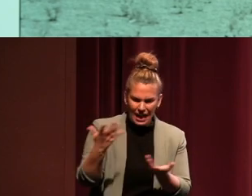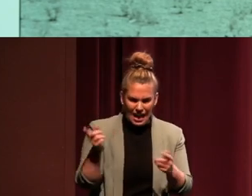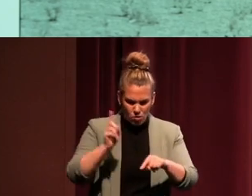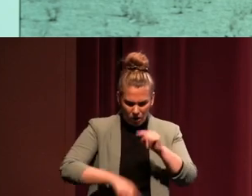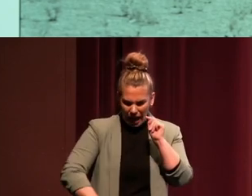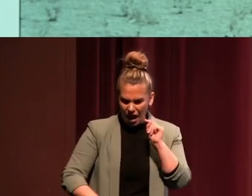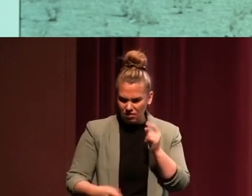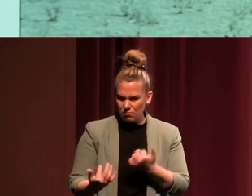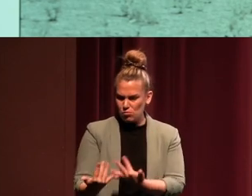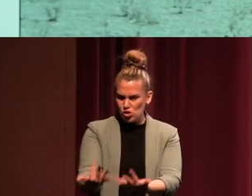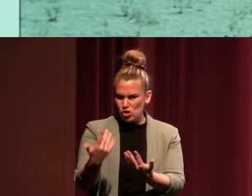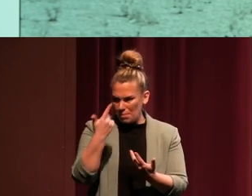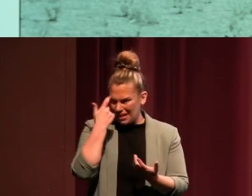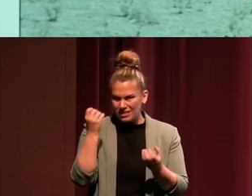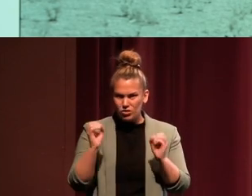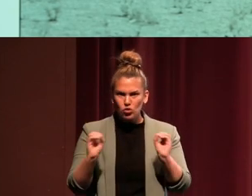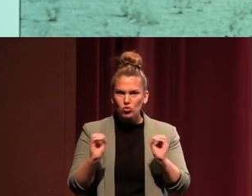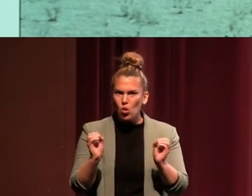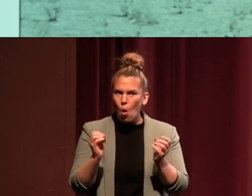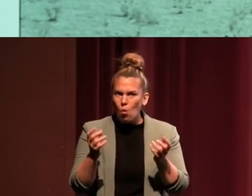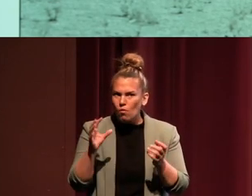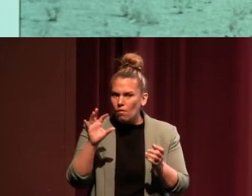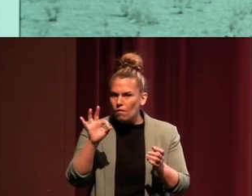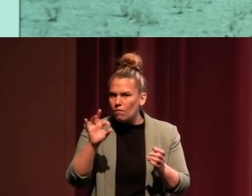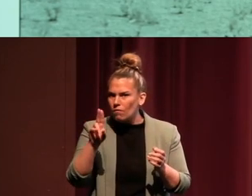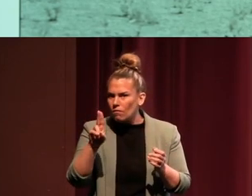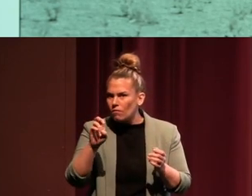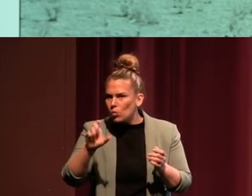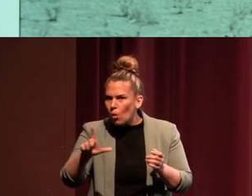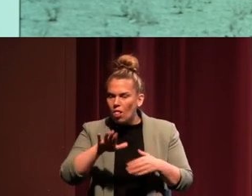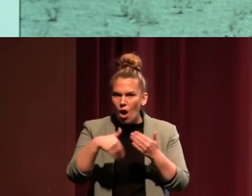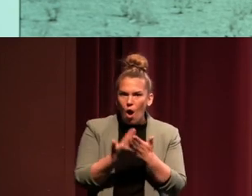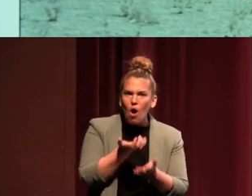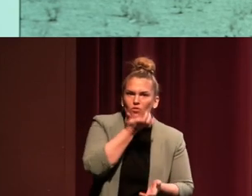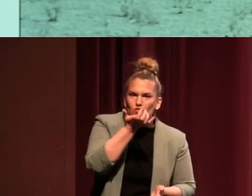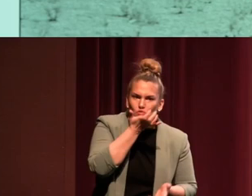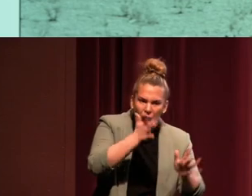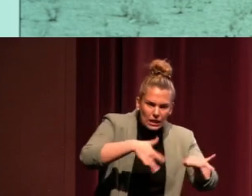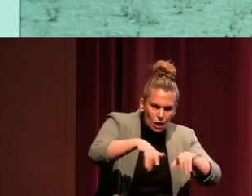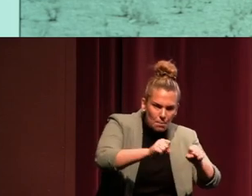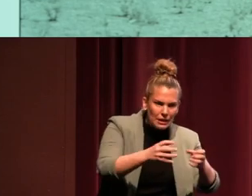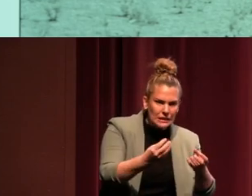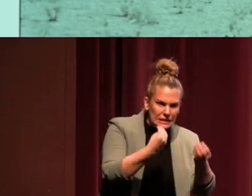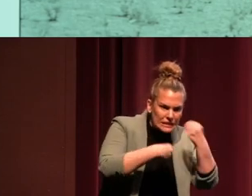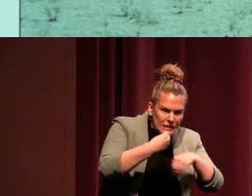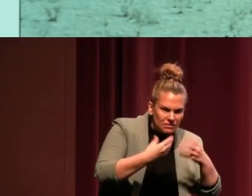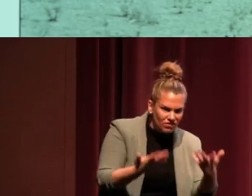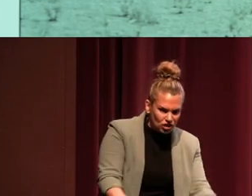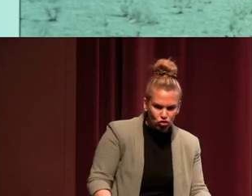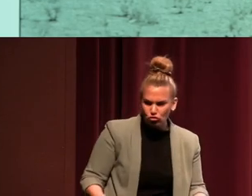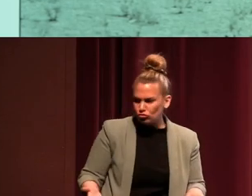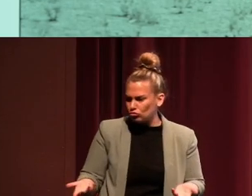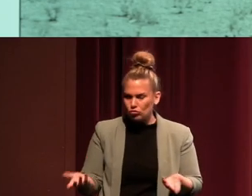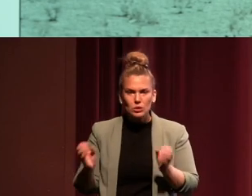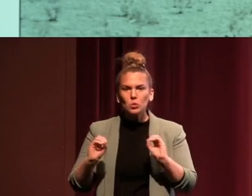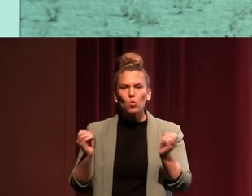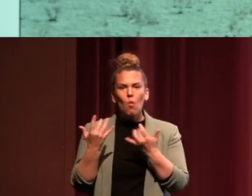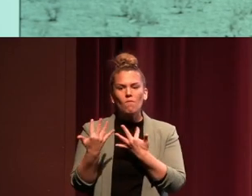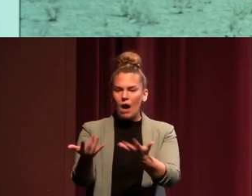All the grass has been eaten, and when all the grass has been eaten, all the surface fuel has been eaten, there can't be any more surface